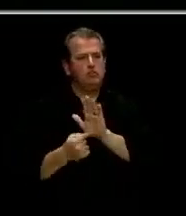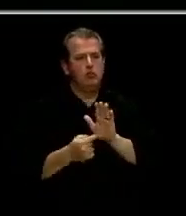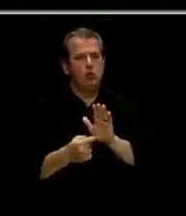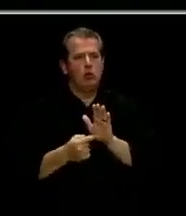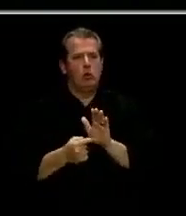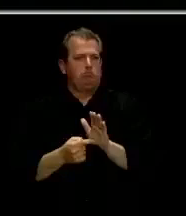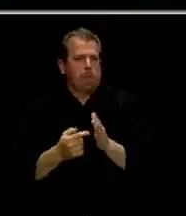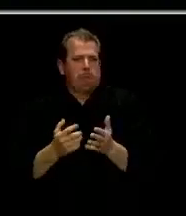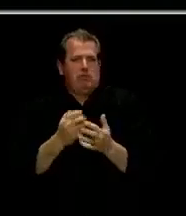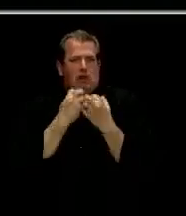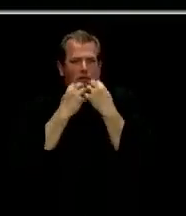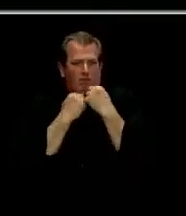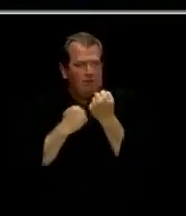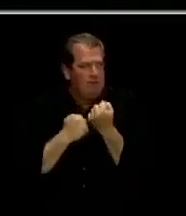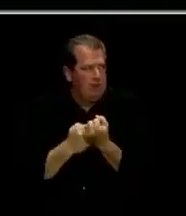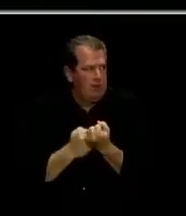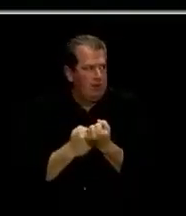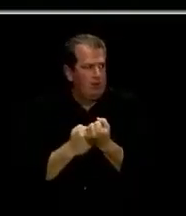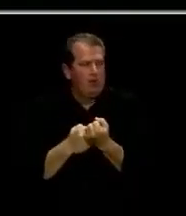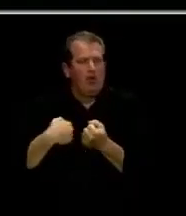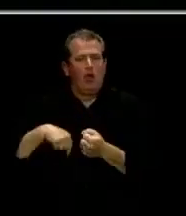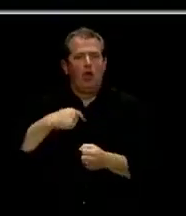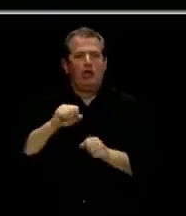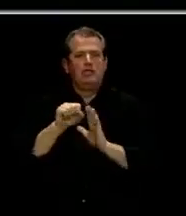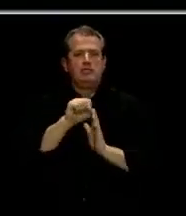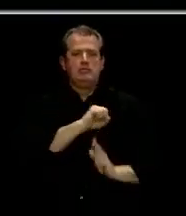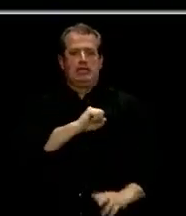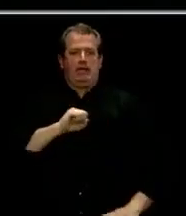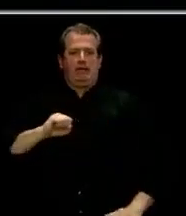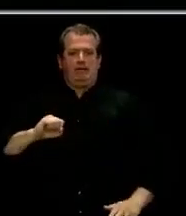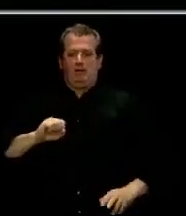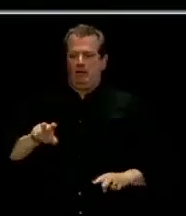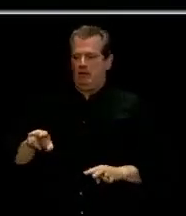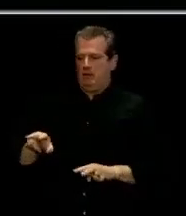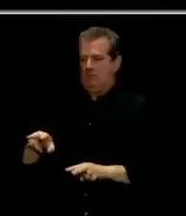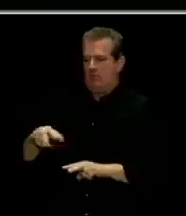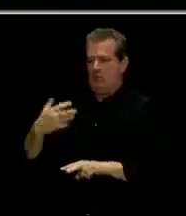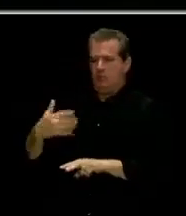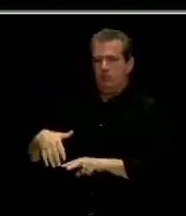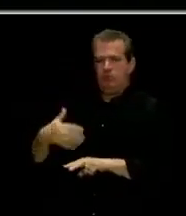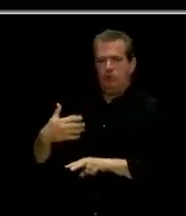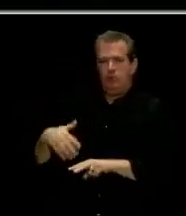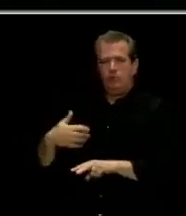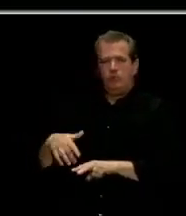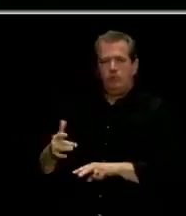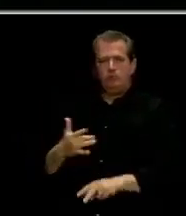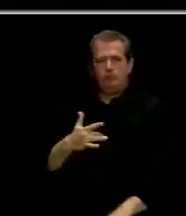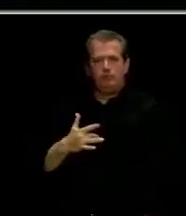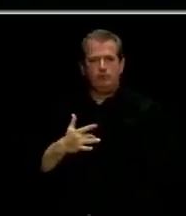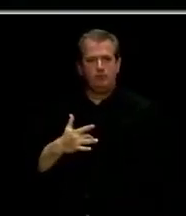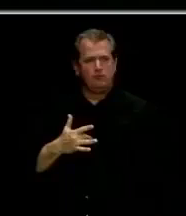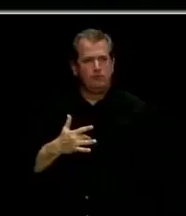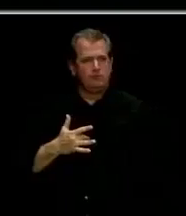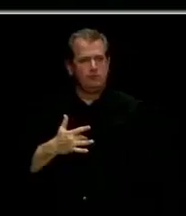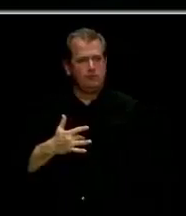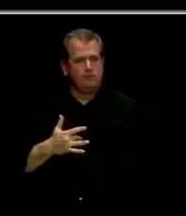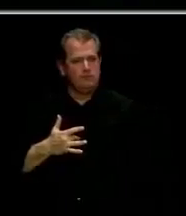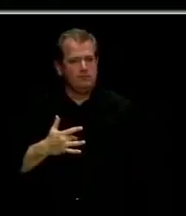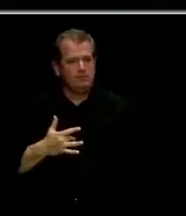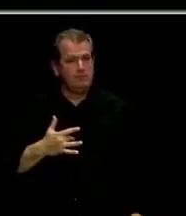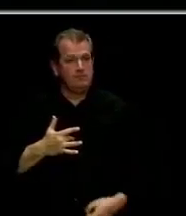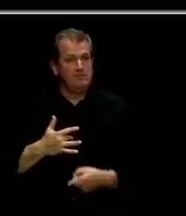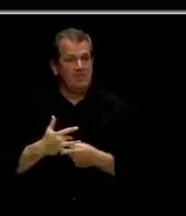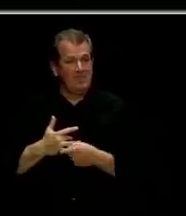our staff is just, it knocks me over like every time. And